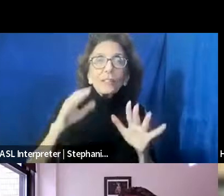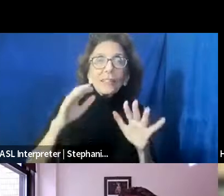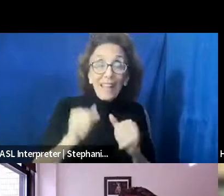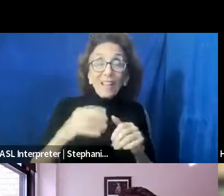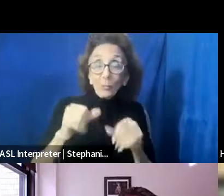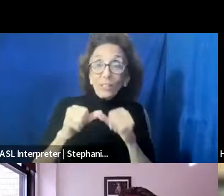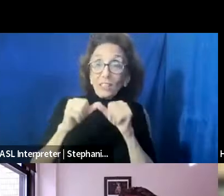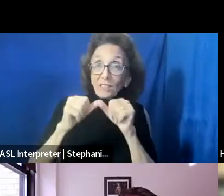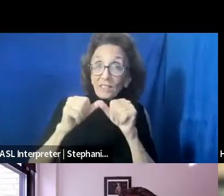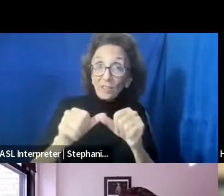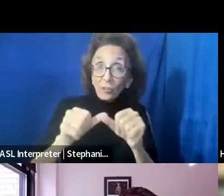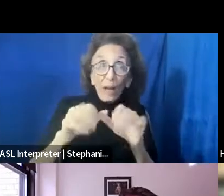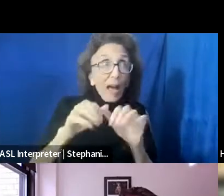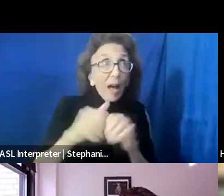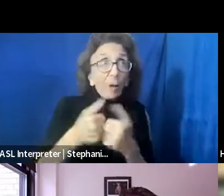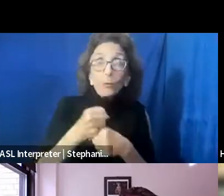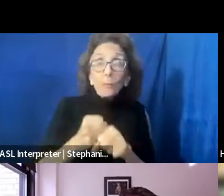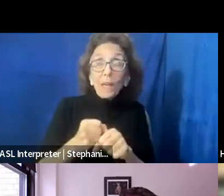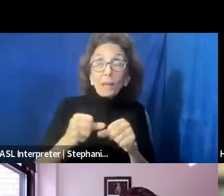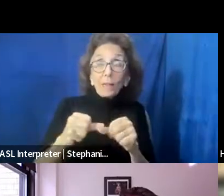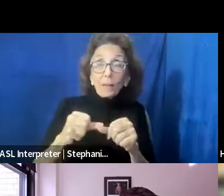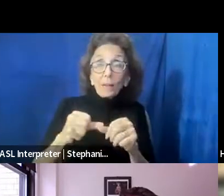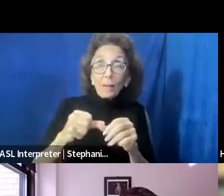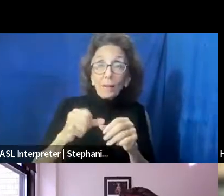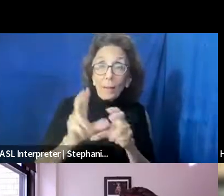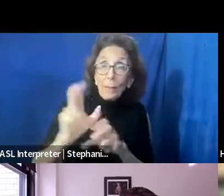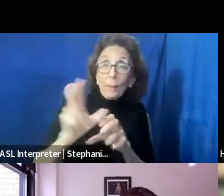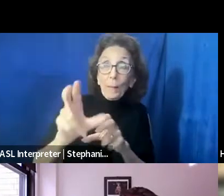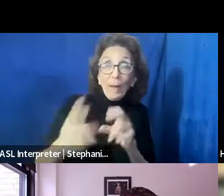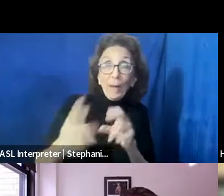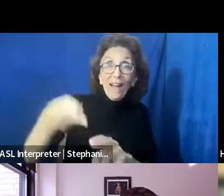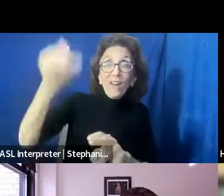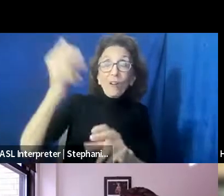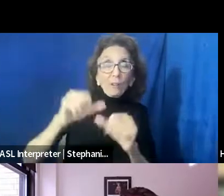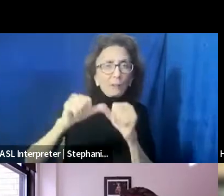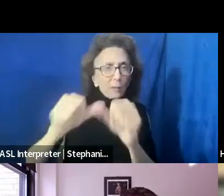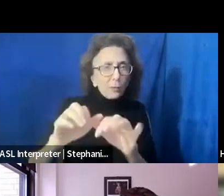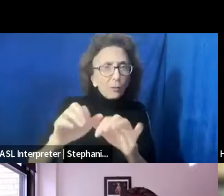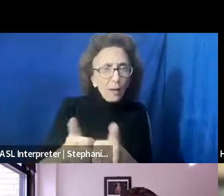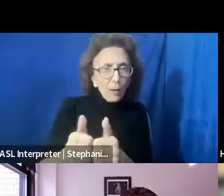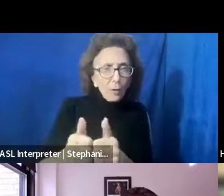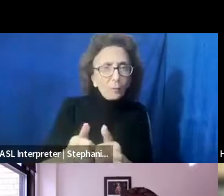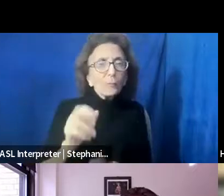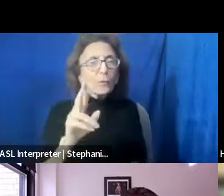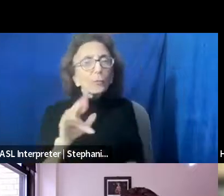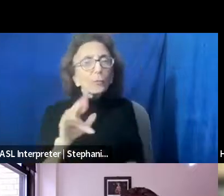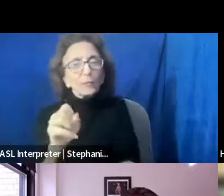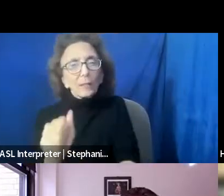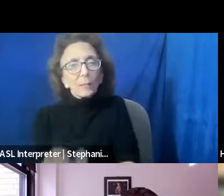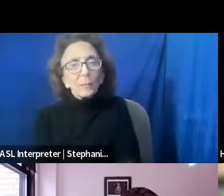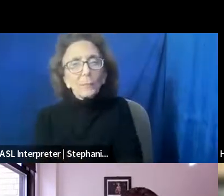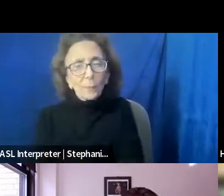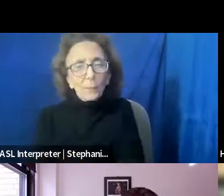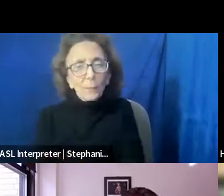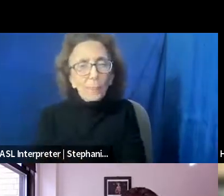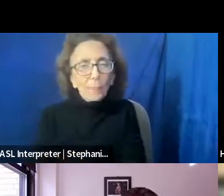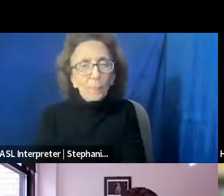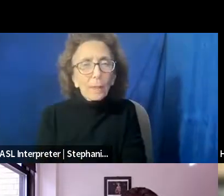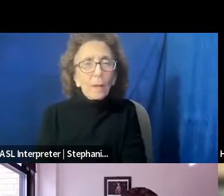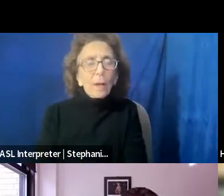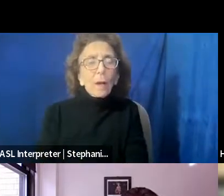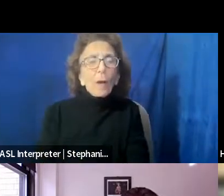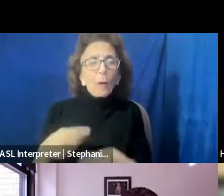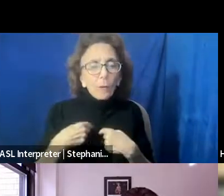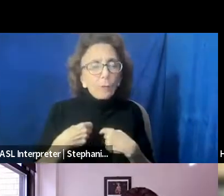happen. Yeah, I just want to say, from the purview of Intermediate Art New York